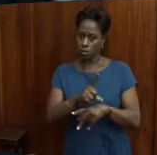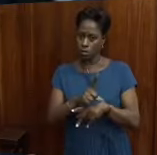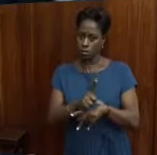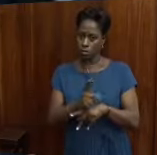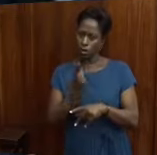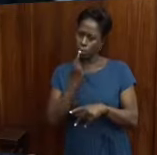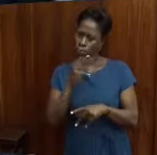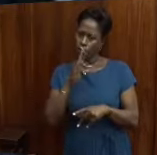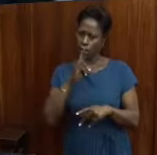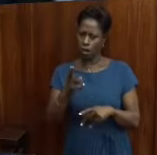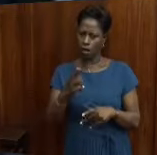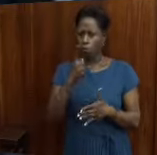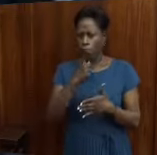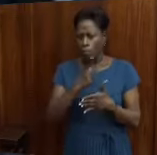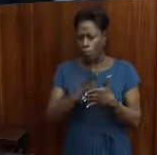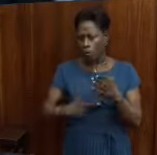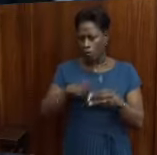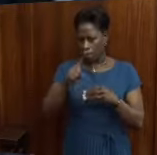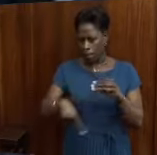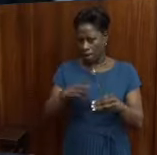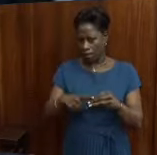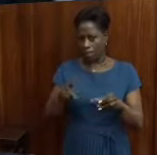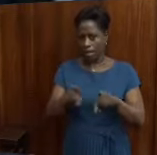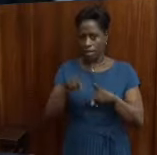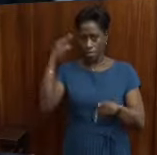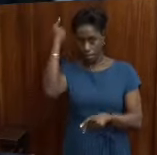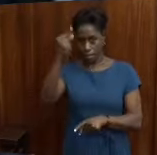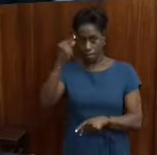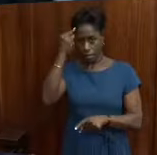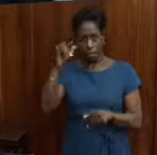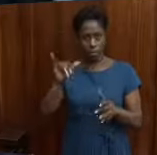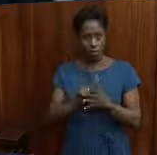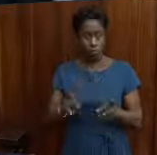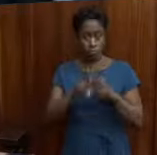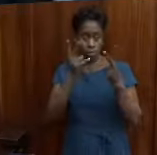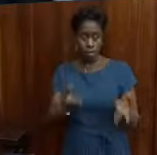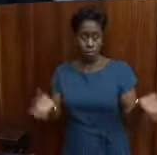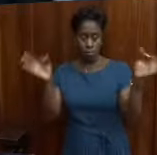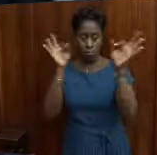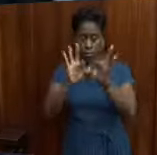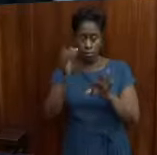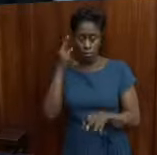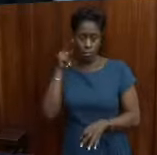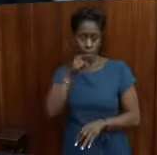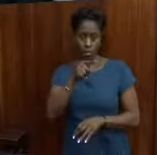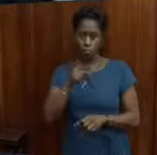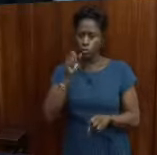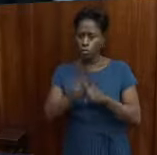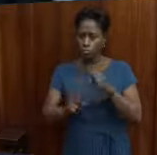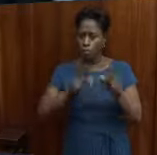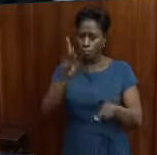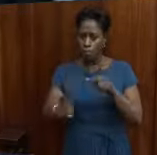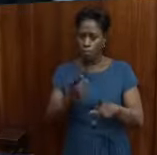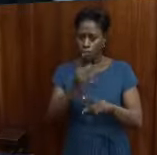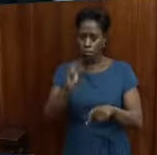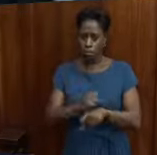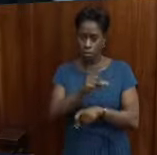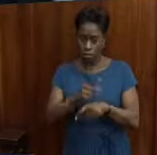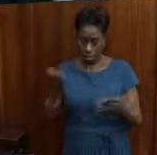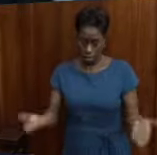and what we stand for as a government. This is very important, Mr. Speaker, so that the citizens of St. Lucia at home